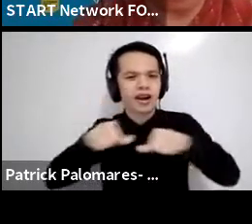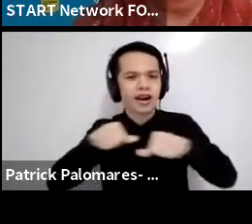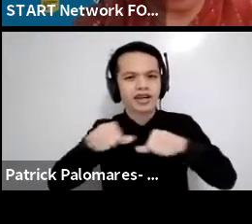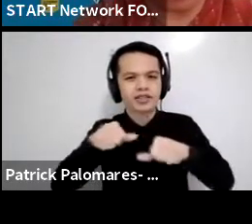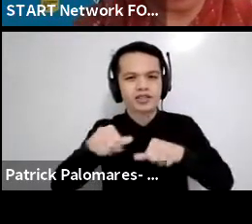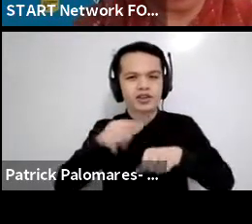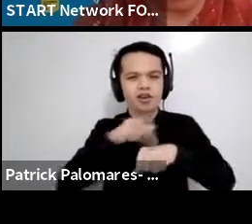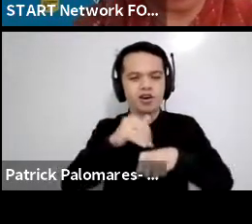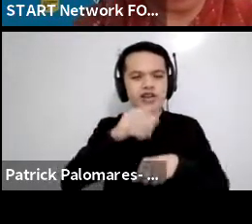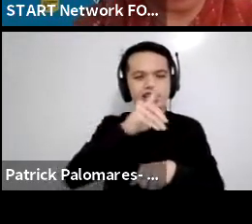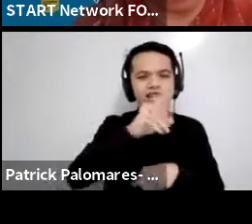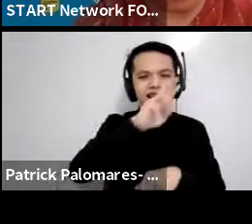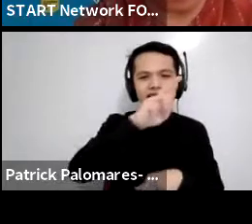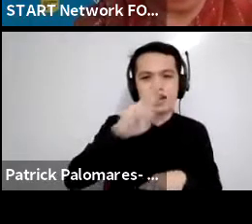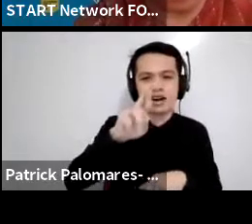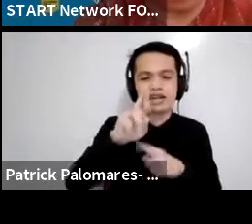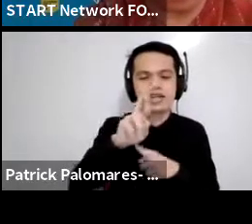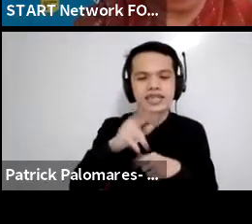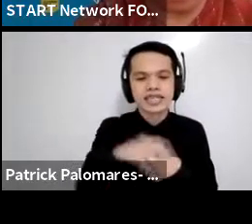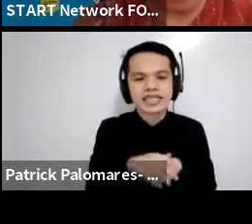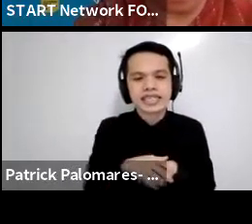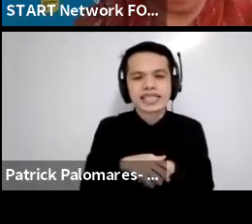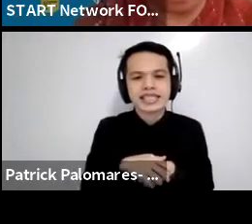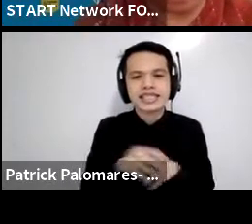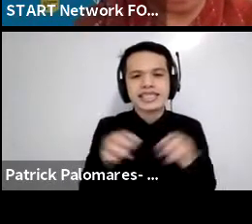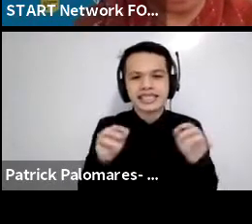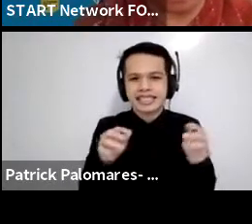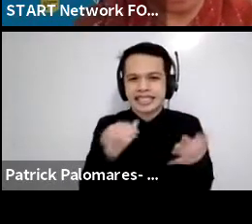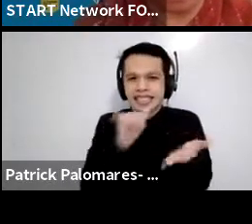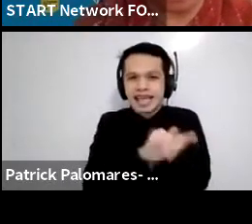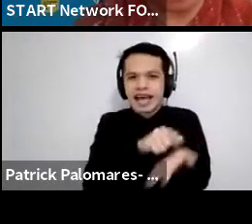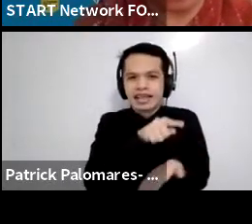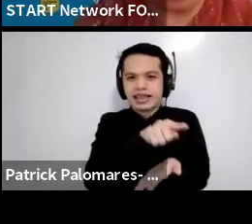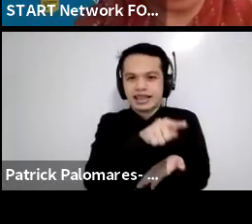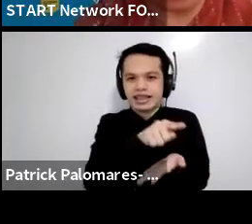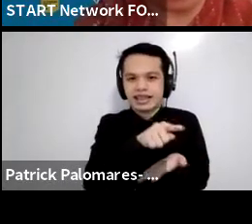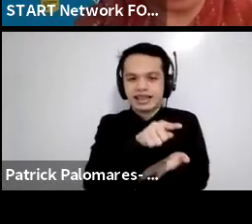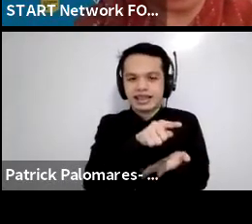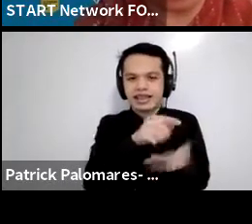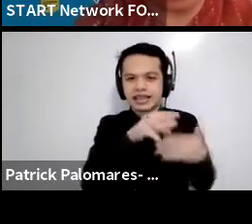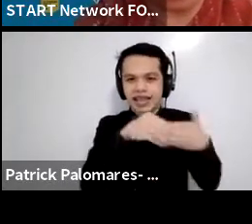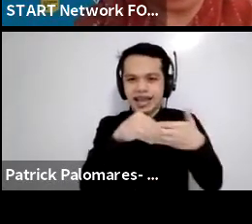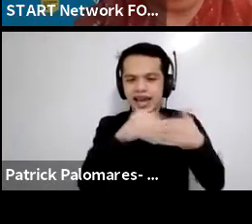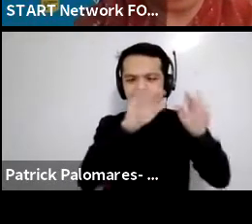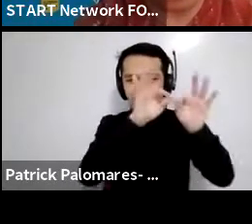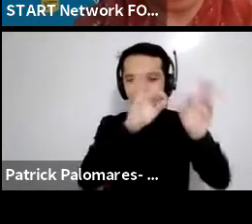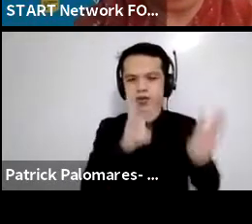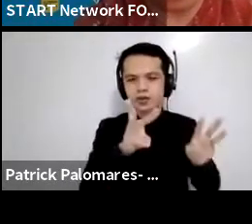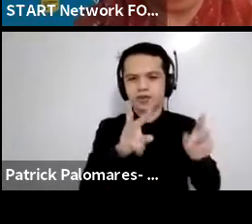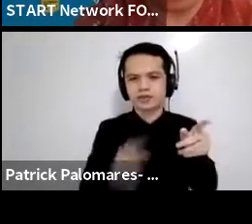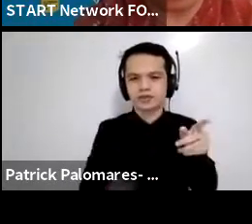on DRR. And on that particular Sendai framework,